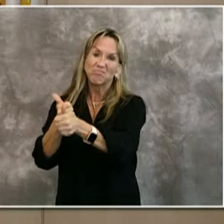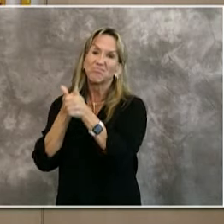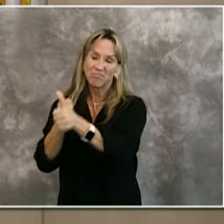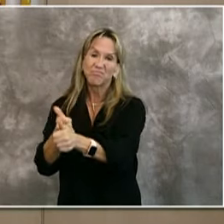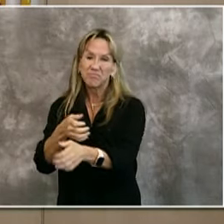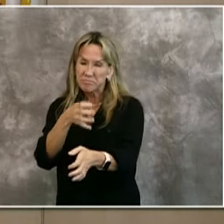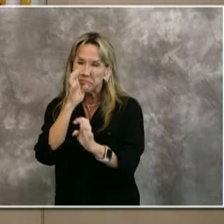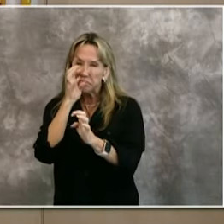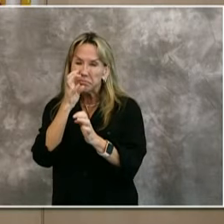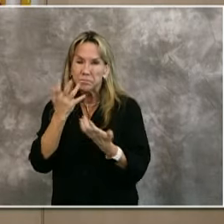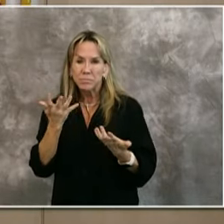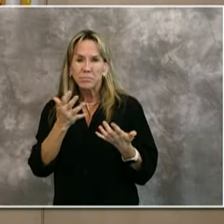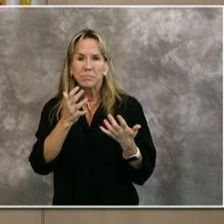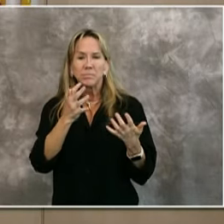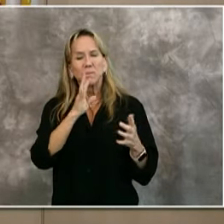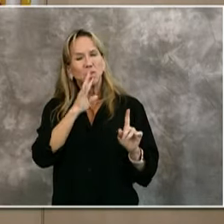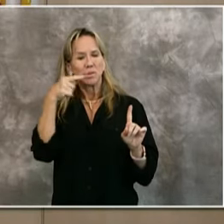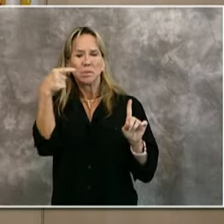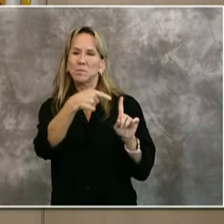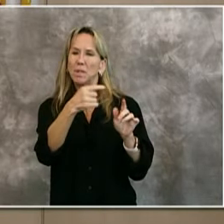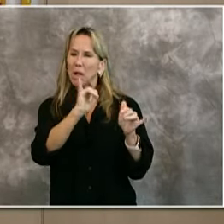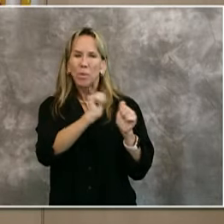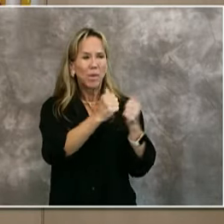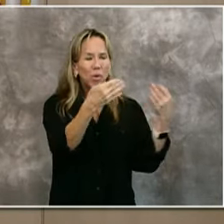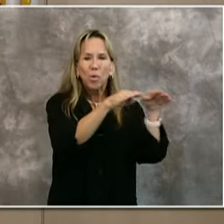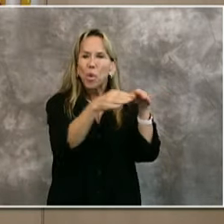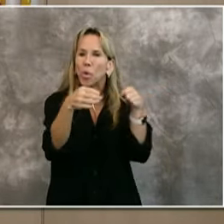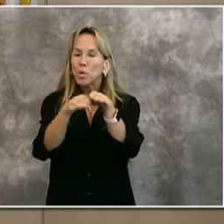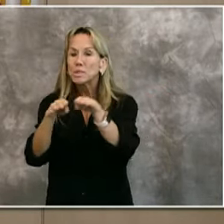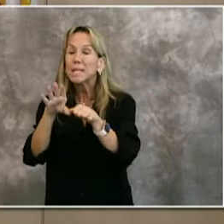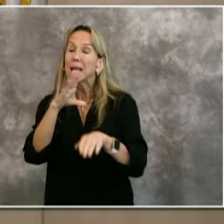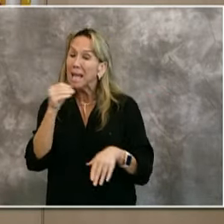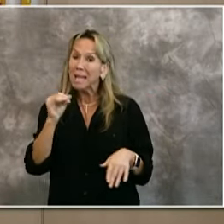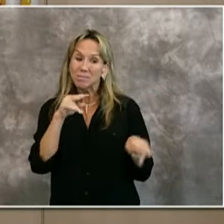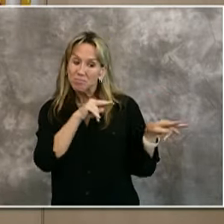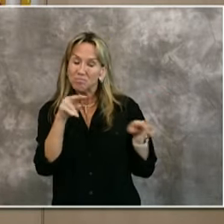requirements in terms of the closing, and